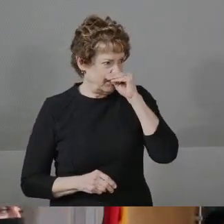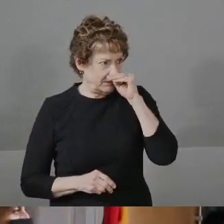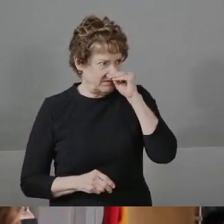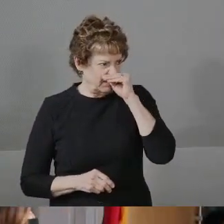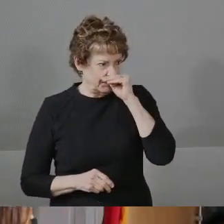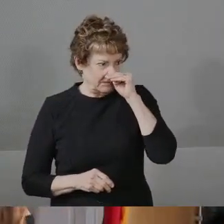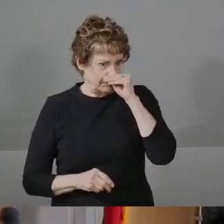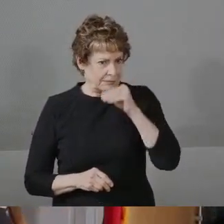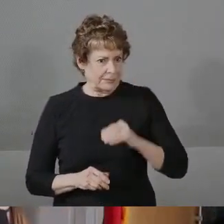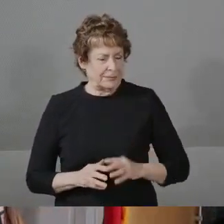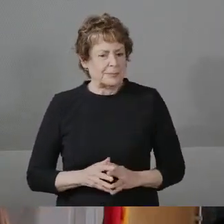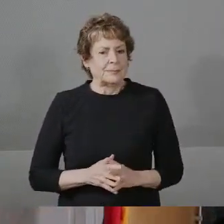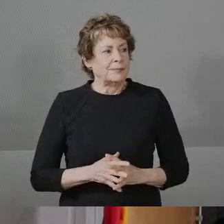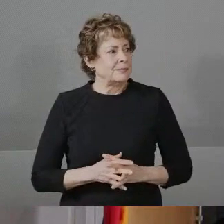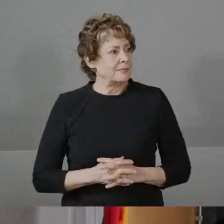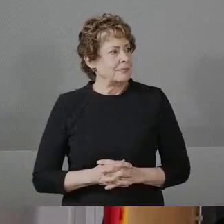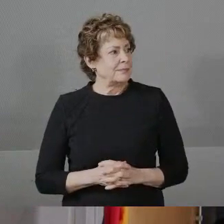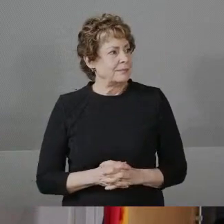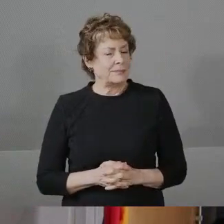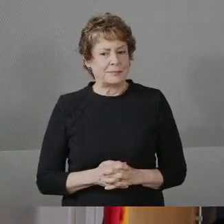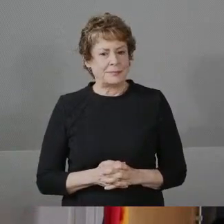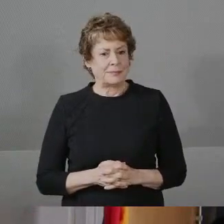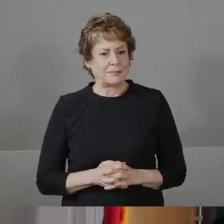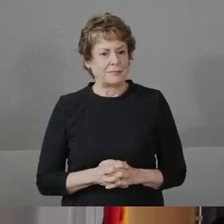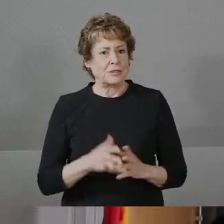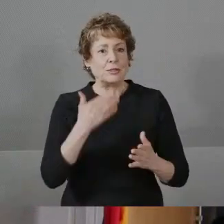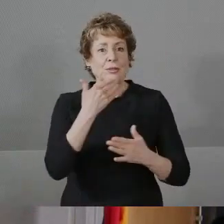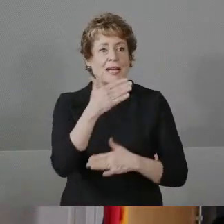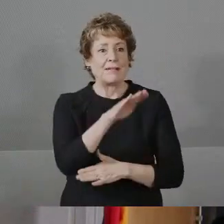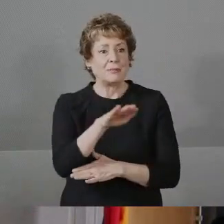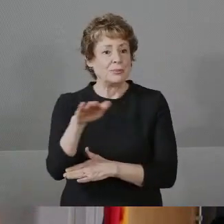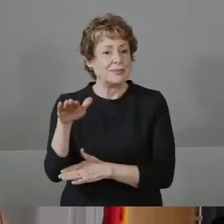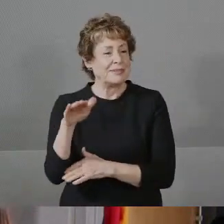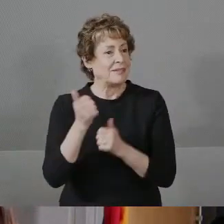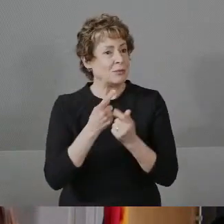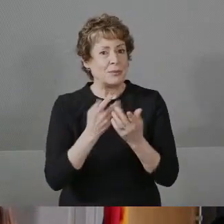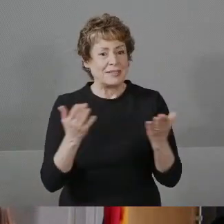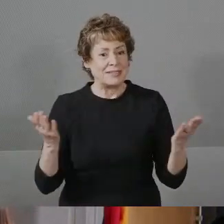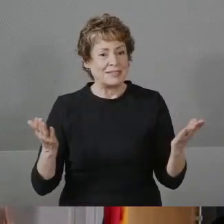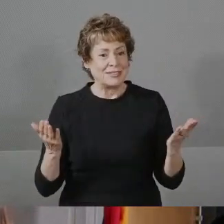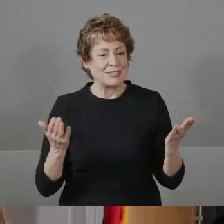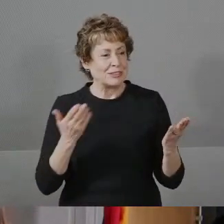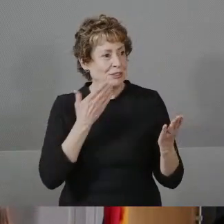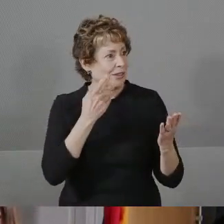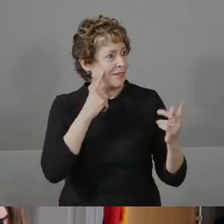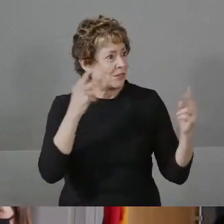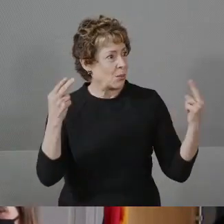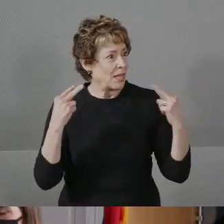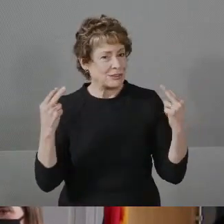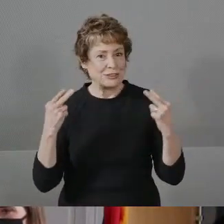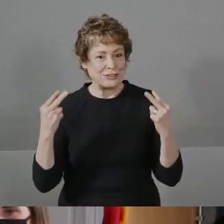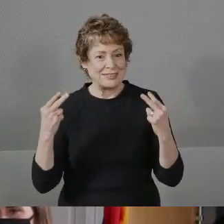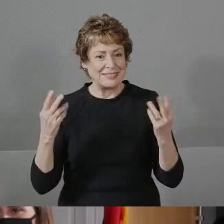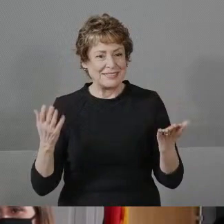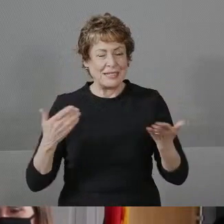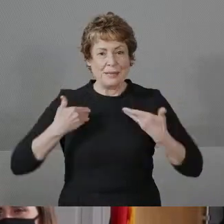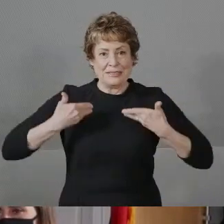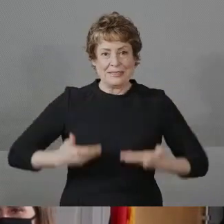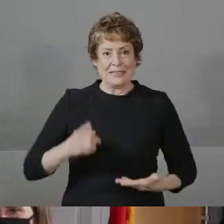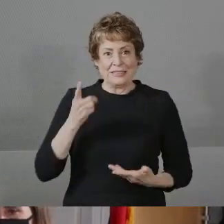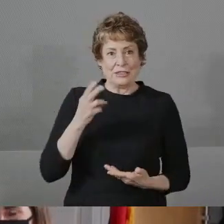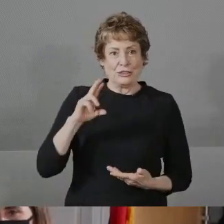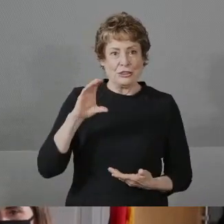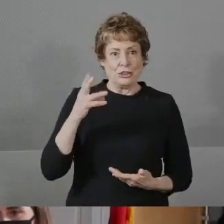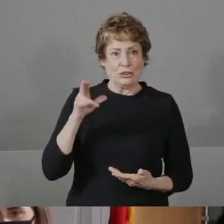All right. Good evening, everybody, and thank you for joining us. I'm Dr. Cara Christ. I'm the director of